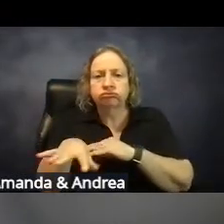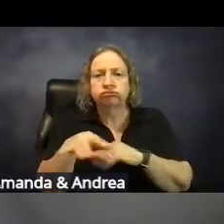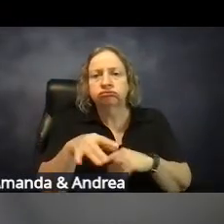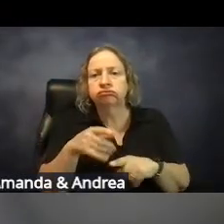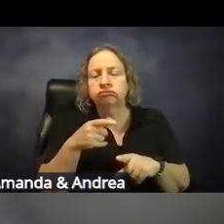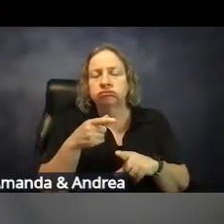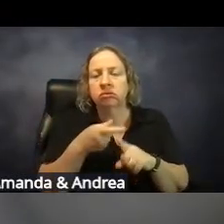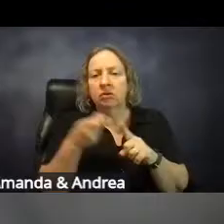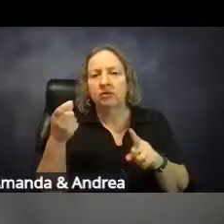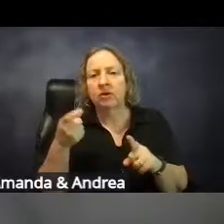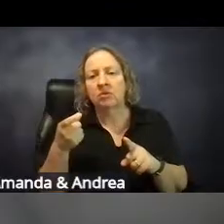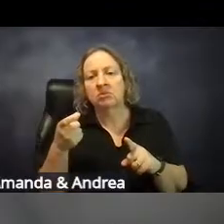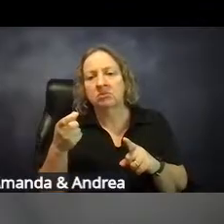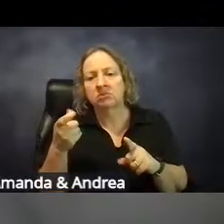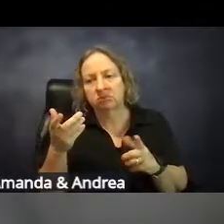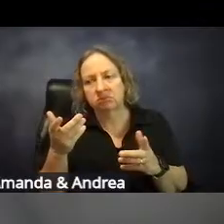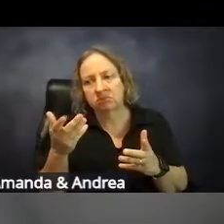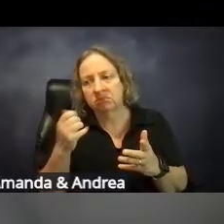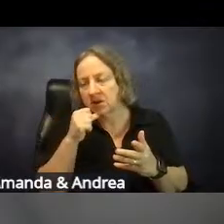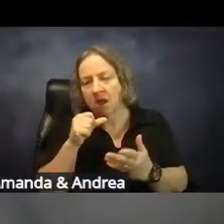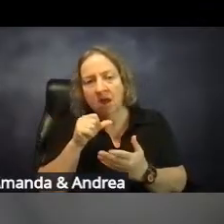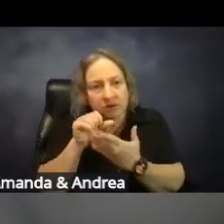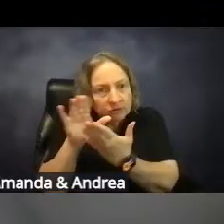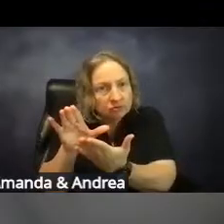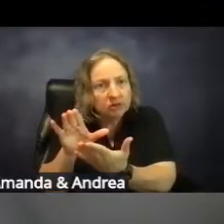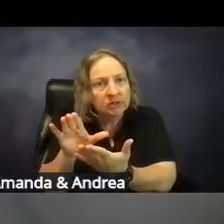maybe not addressing the